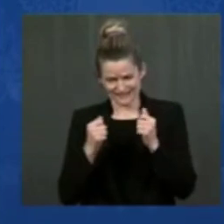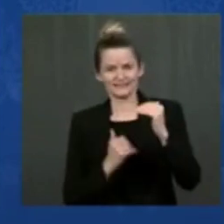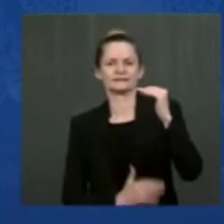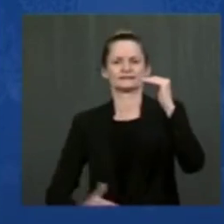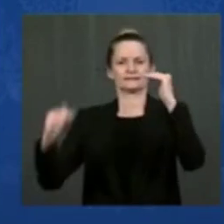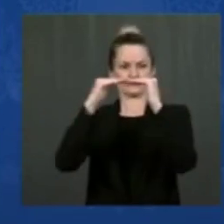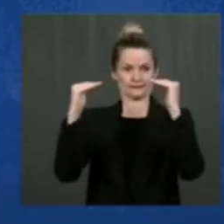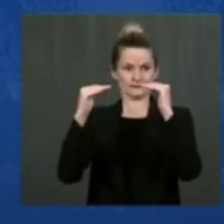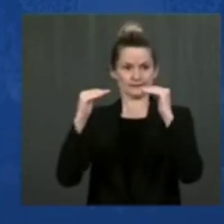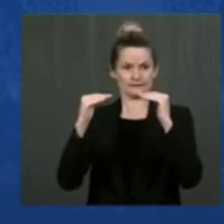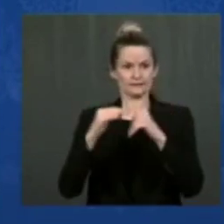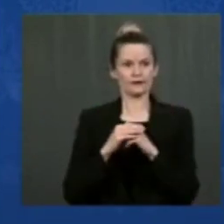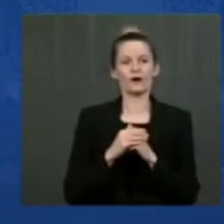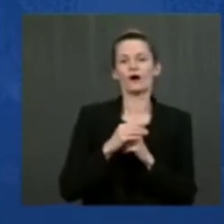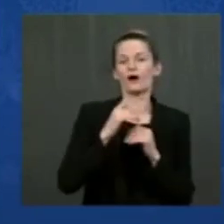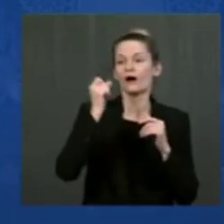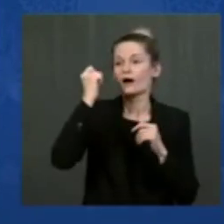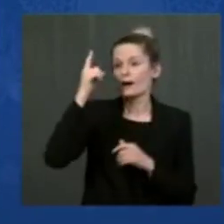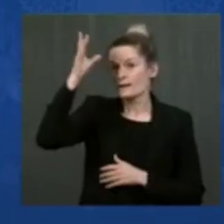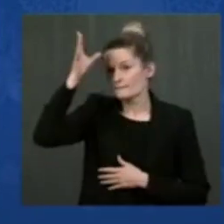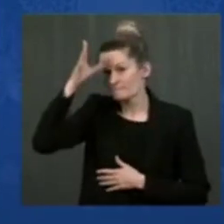And unions,